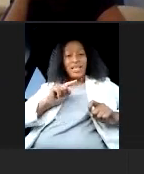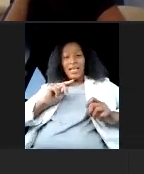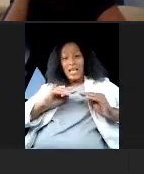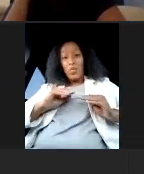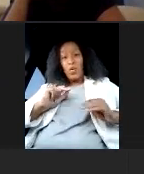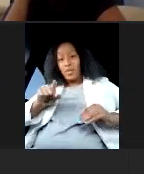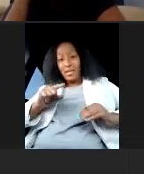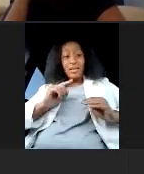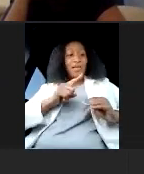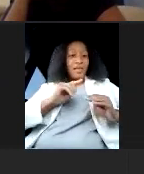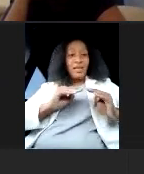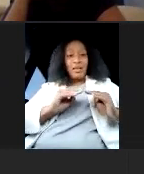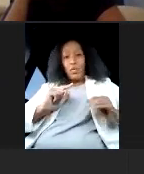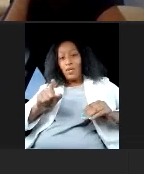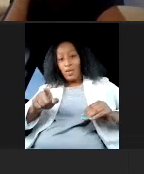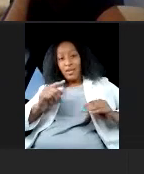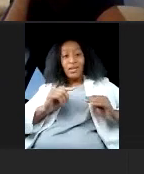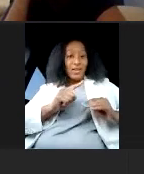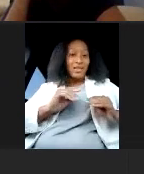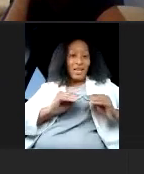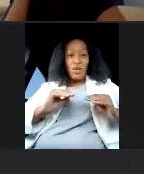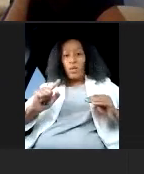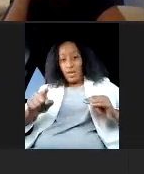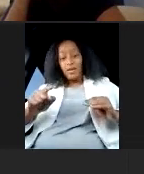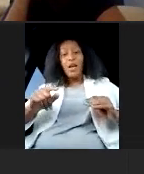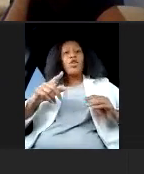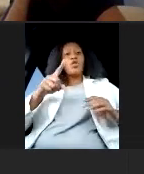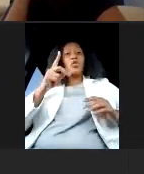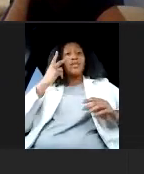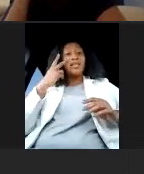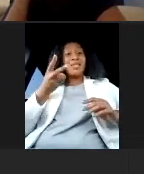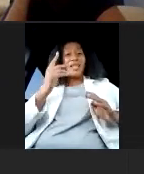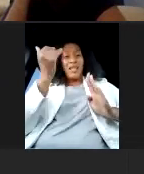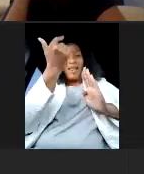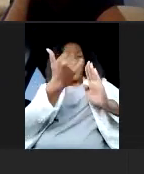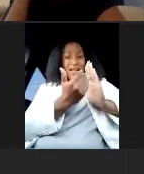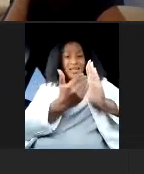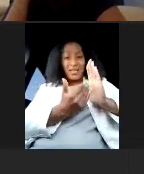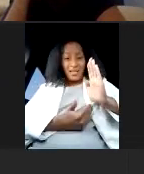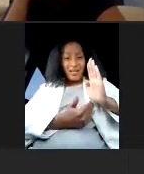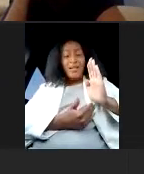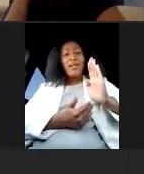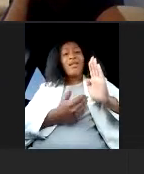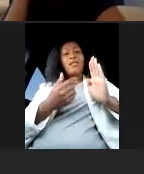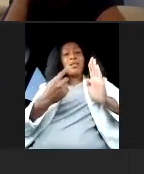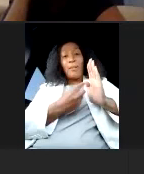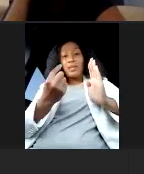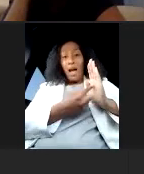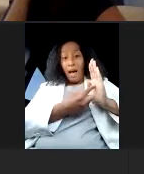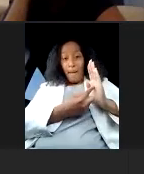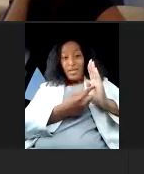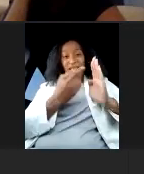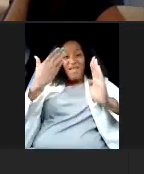conversion factors, meaning what? You find conversion factors that relate